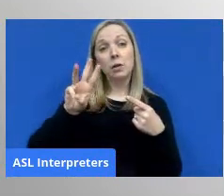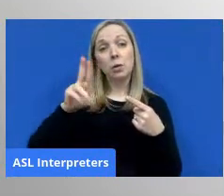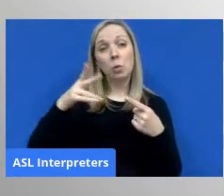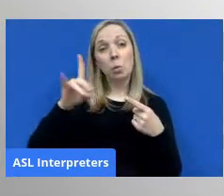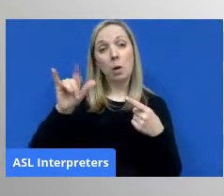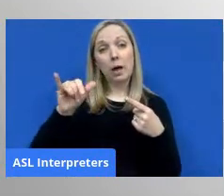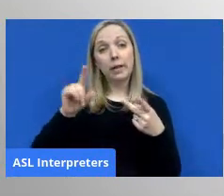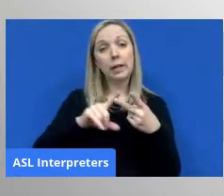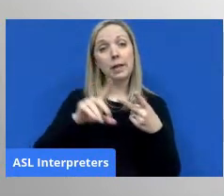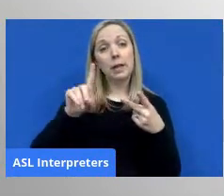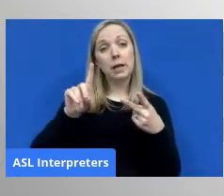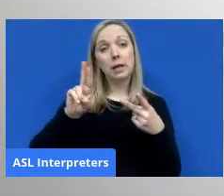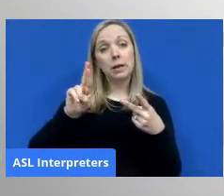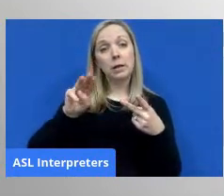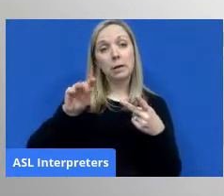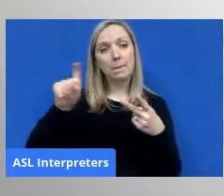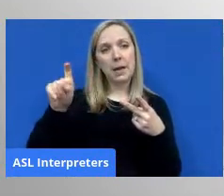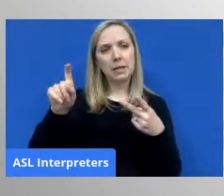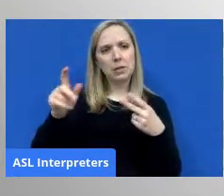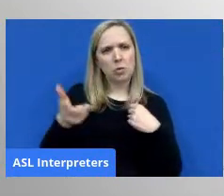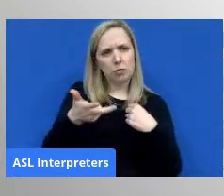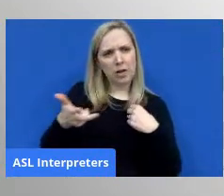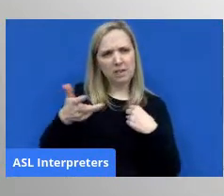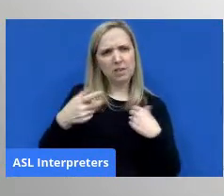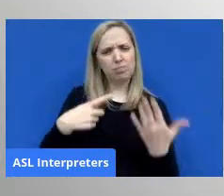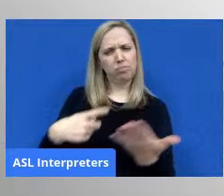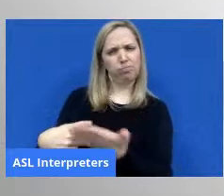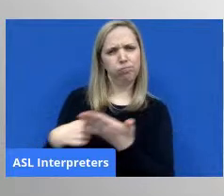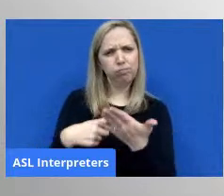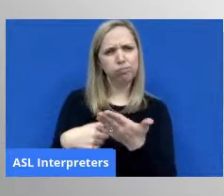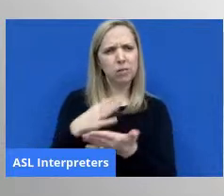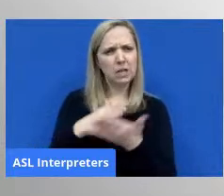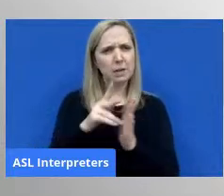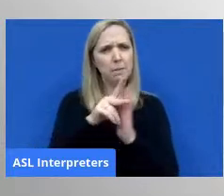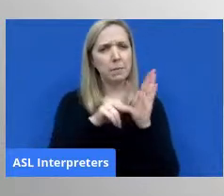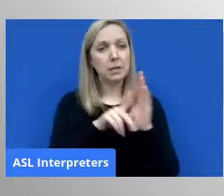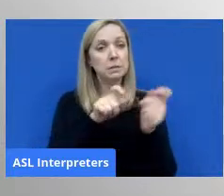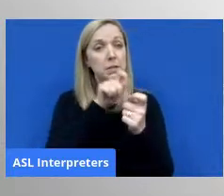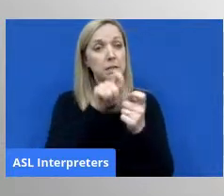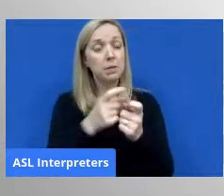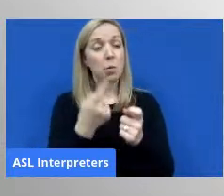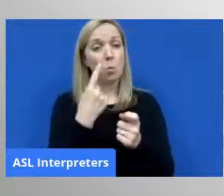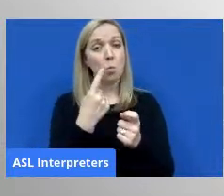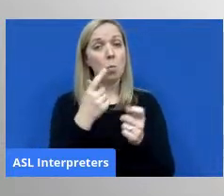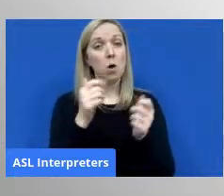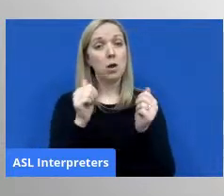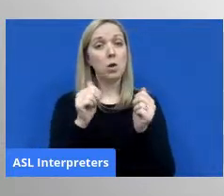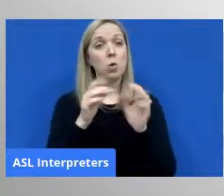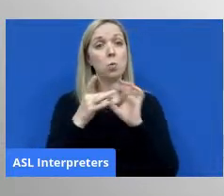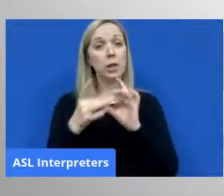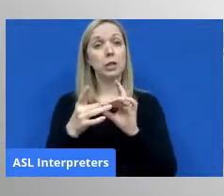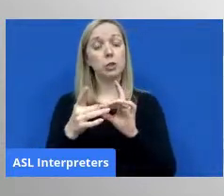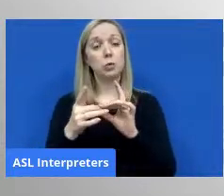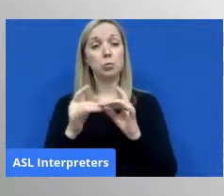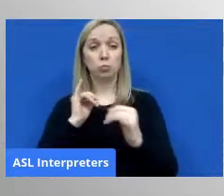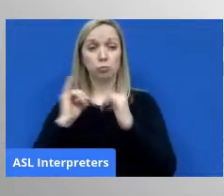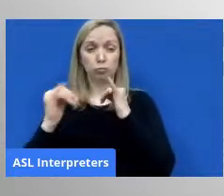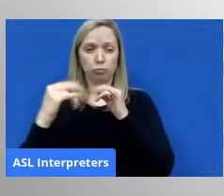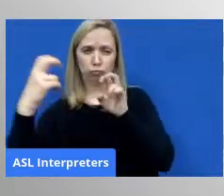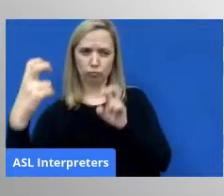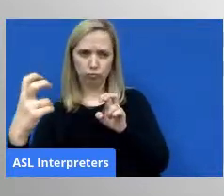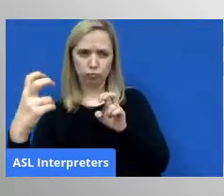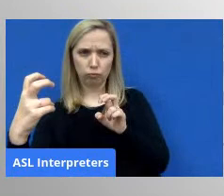those policies, specifically the one regarding interrogations and interviews by law enforcement with our